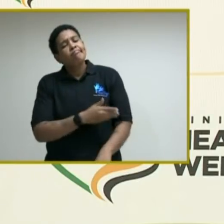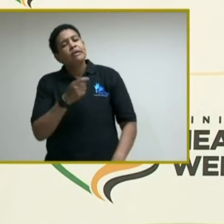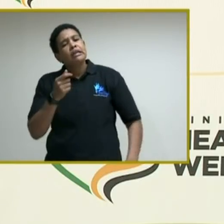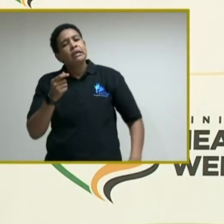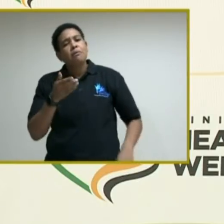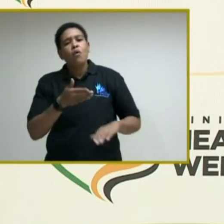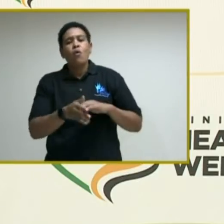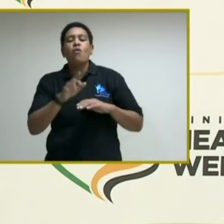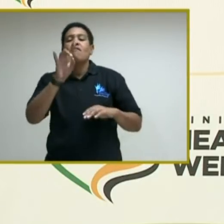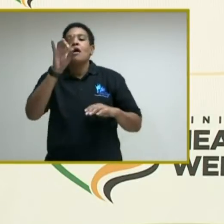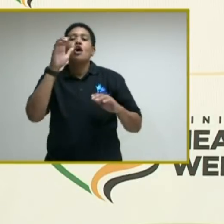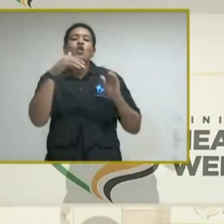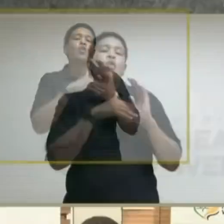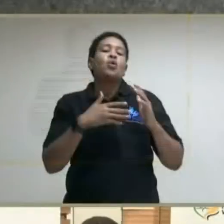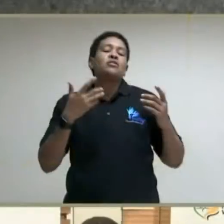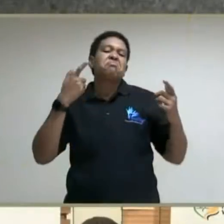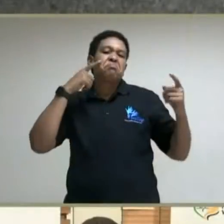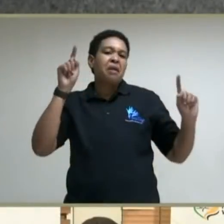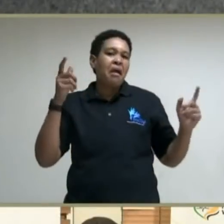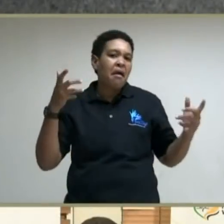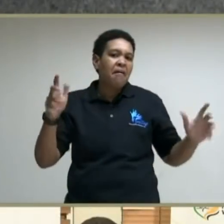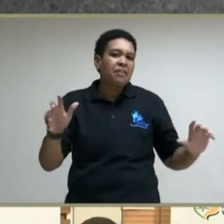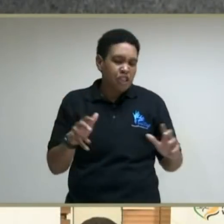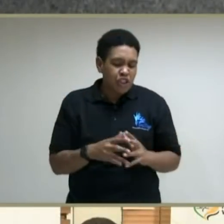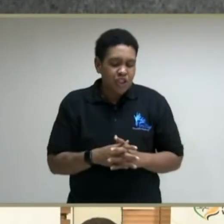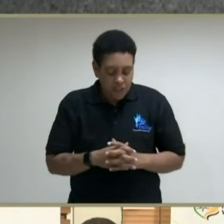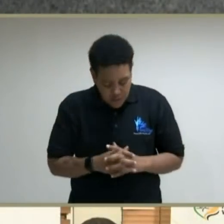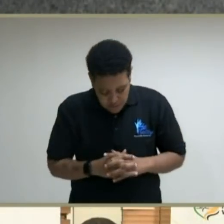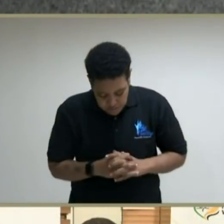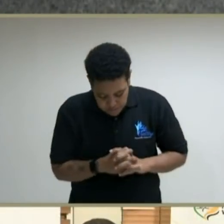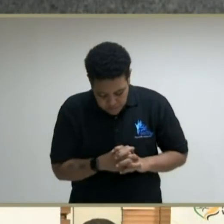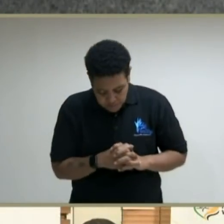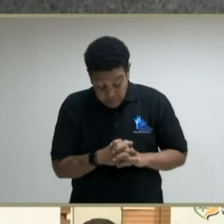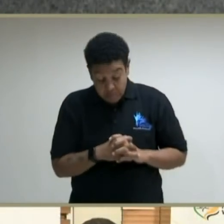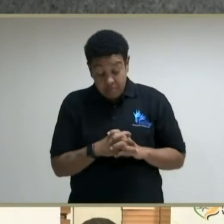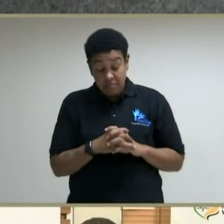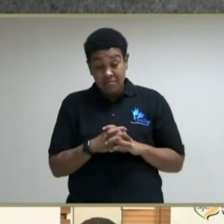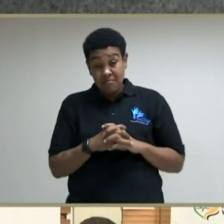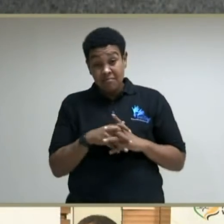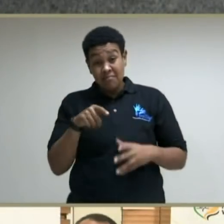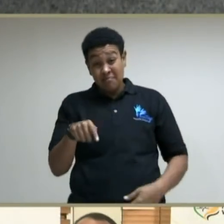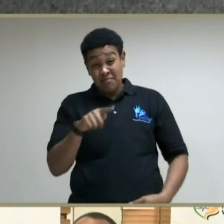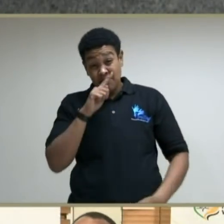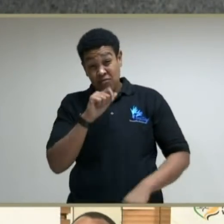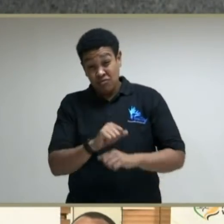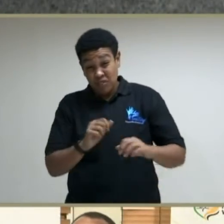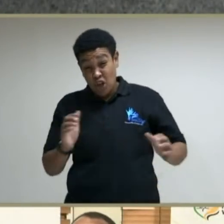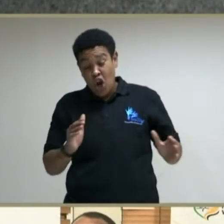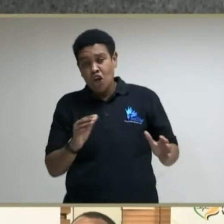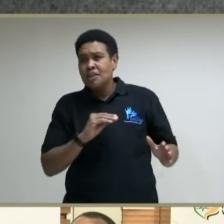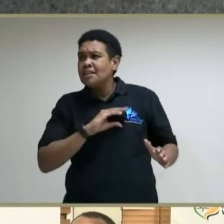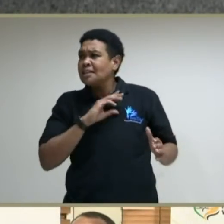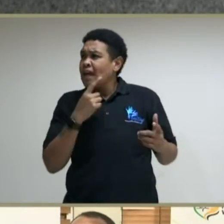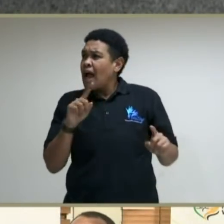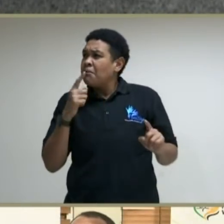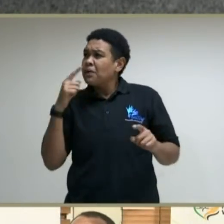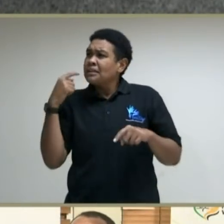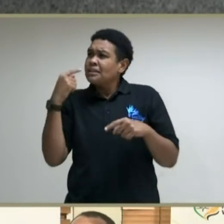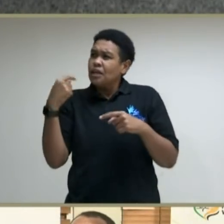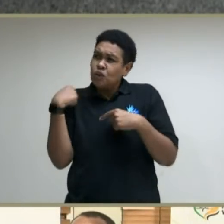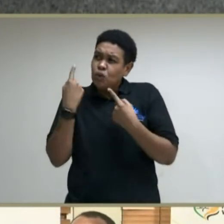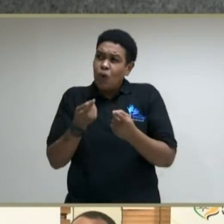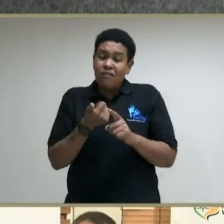over 800,000. And this is encouraging. As I said earlier, so far, based on